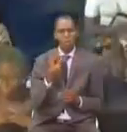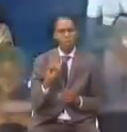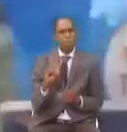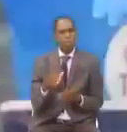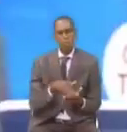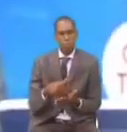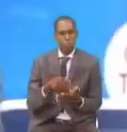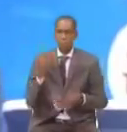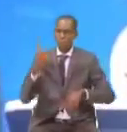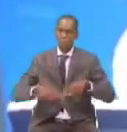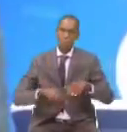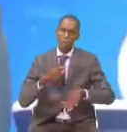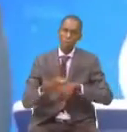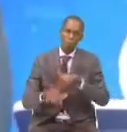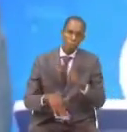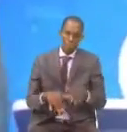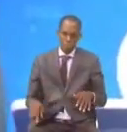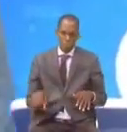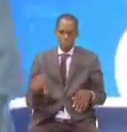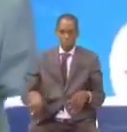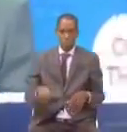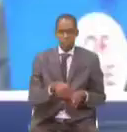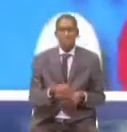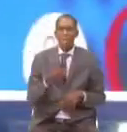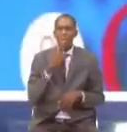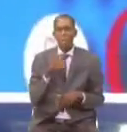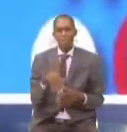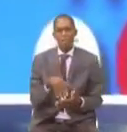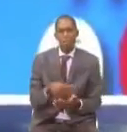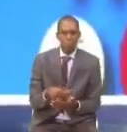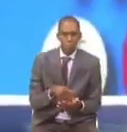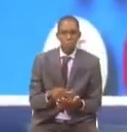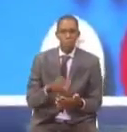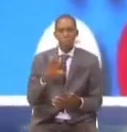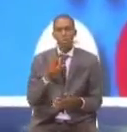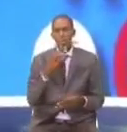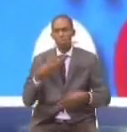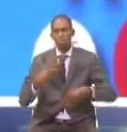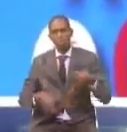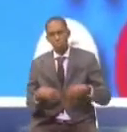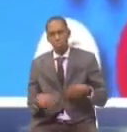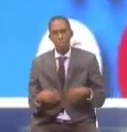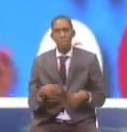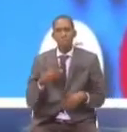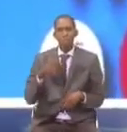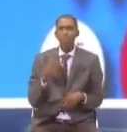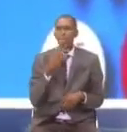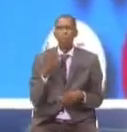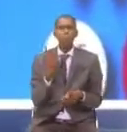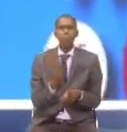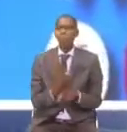cannot walk. Your legs are lame, you are paralyzed, or maybe you are just totally weak from